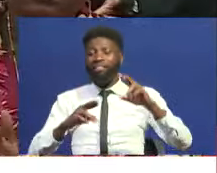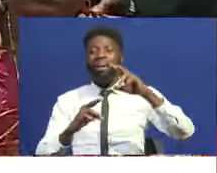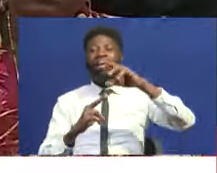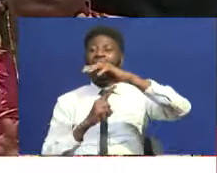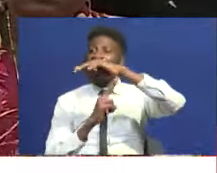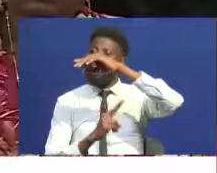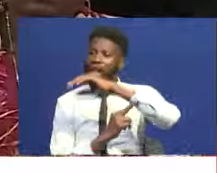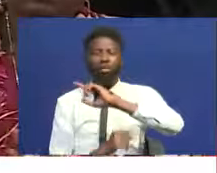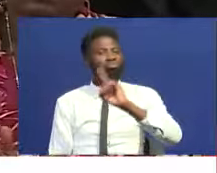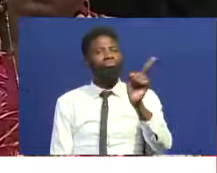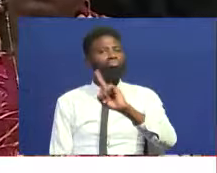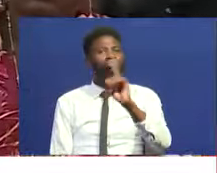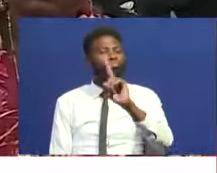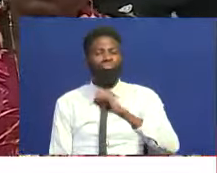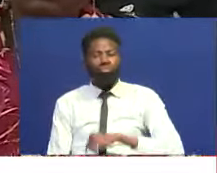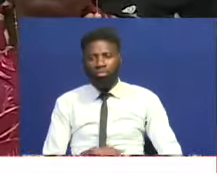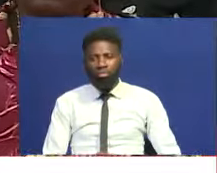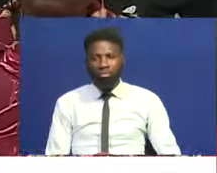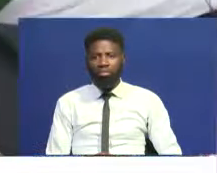There will be no Kenyans